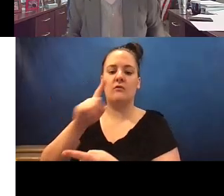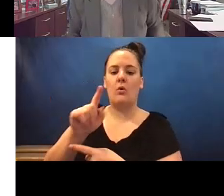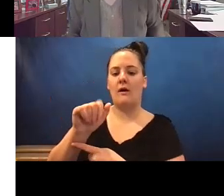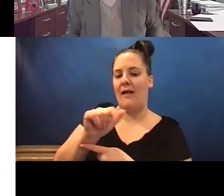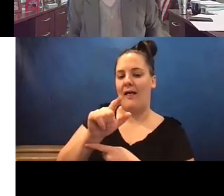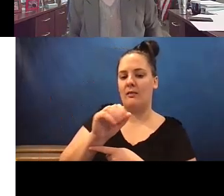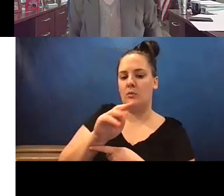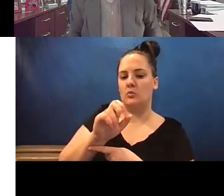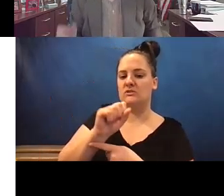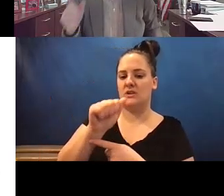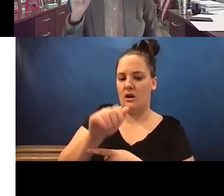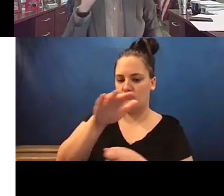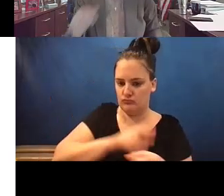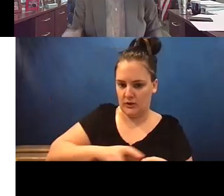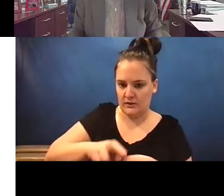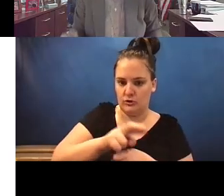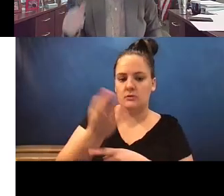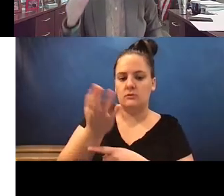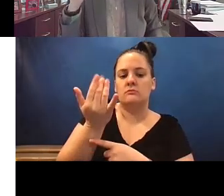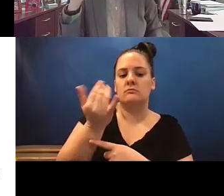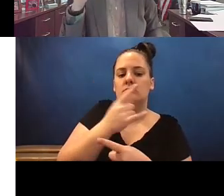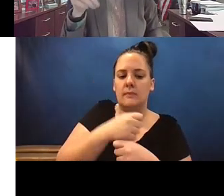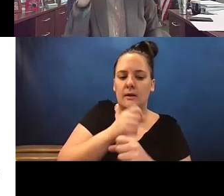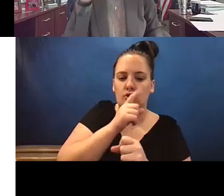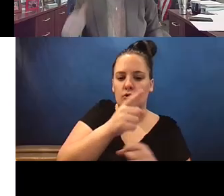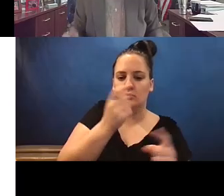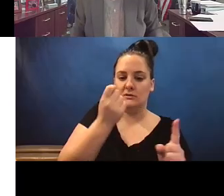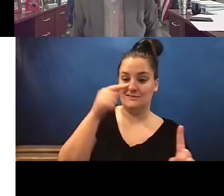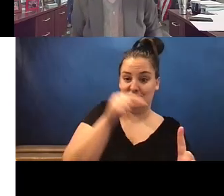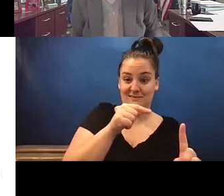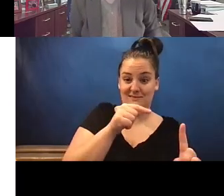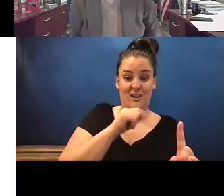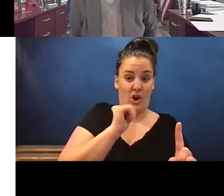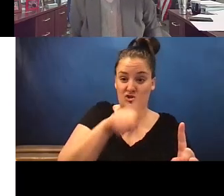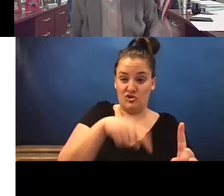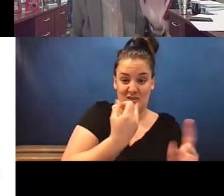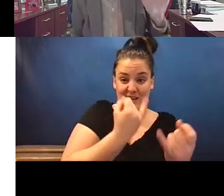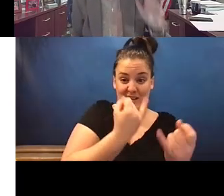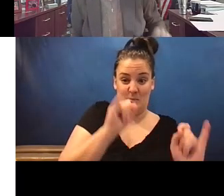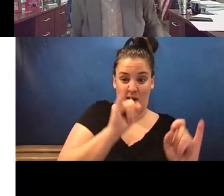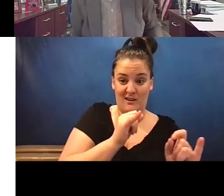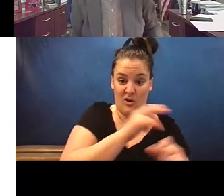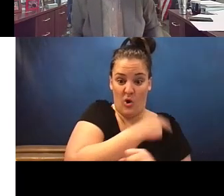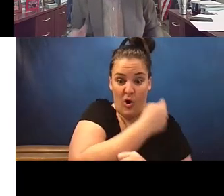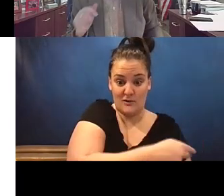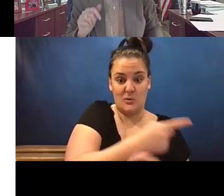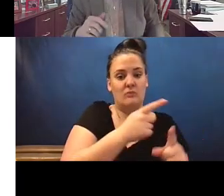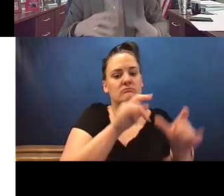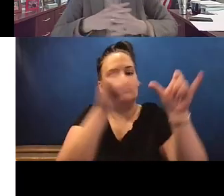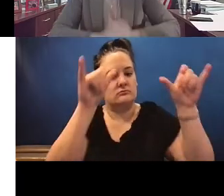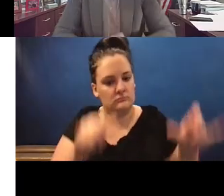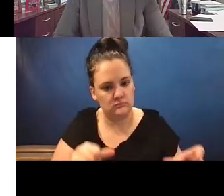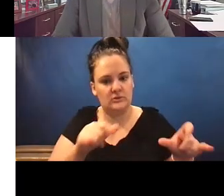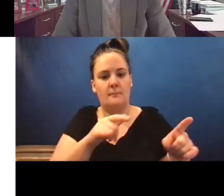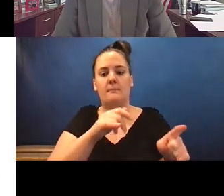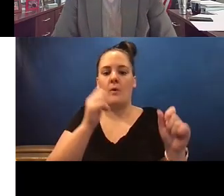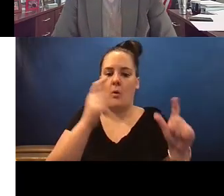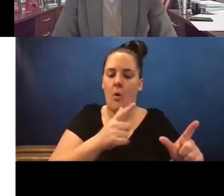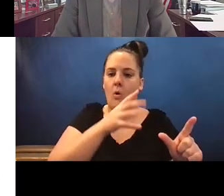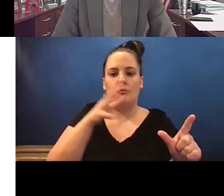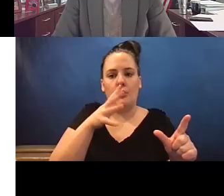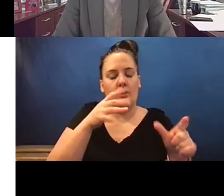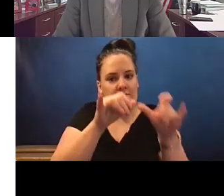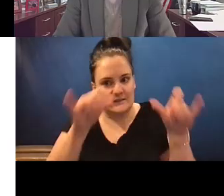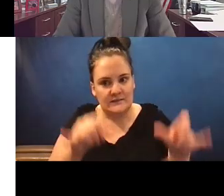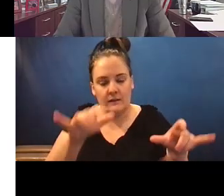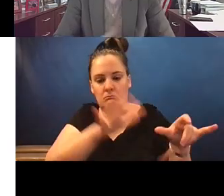be joined with several hospitals under one roof. Let's go to the next. I should say under one ownership. So where we still